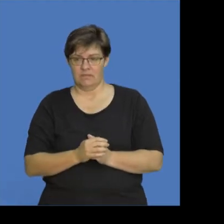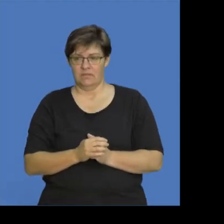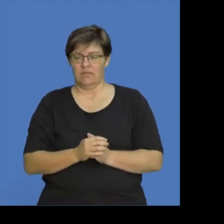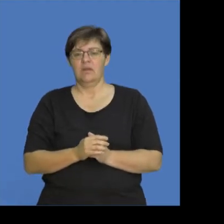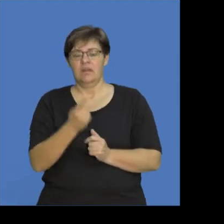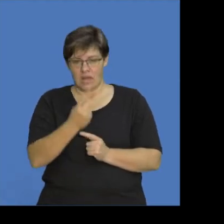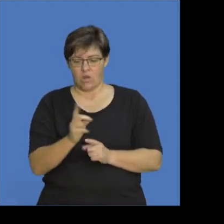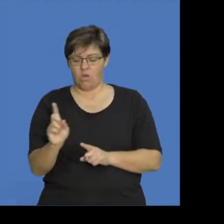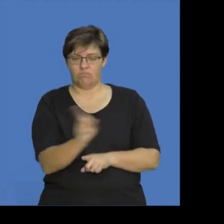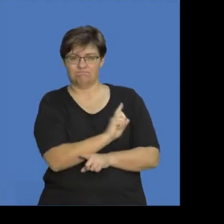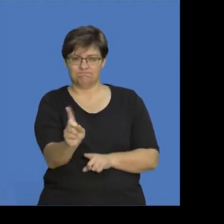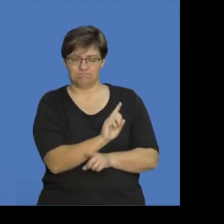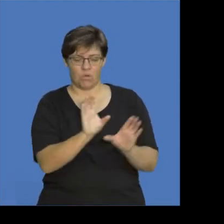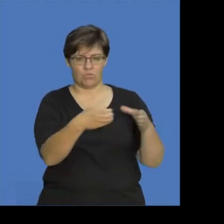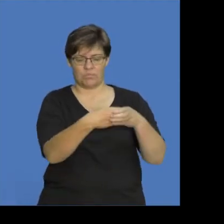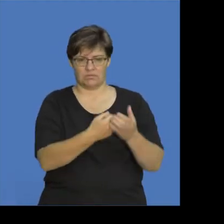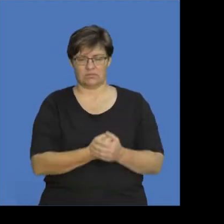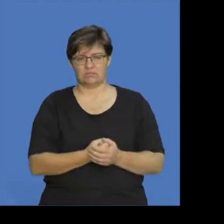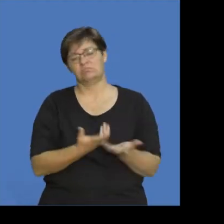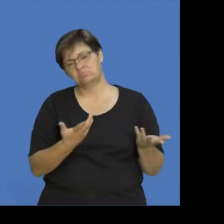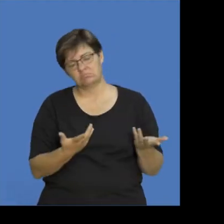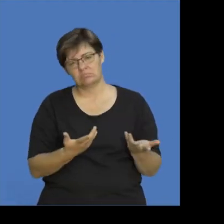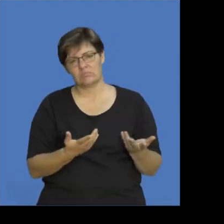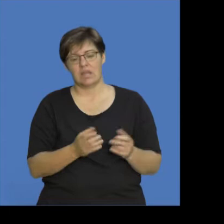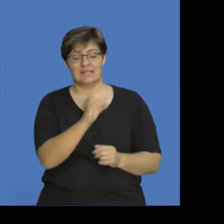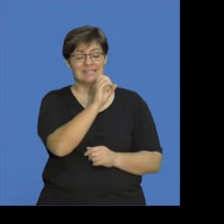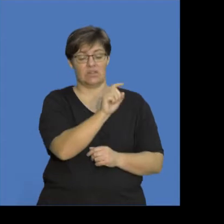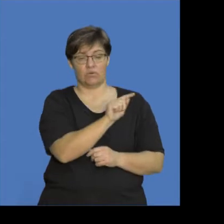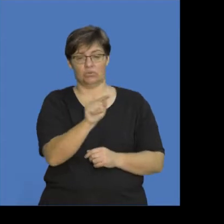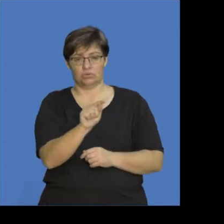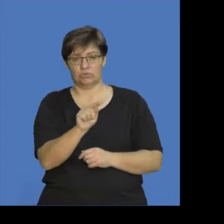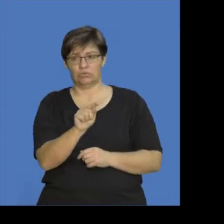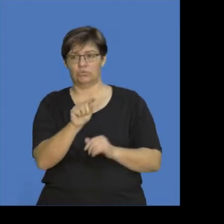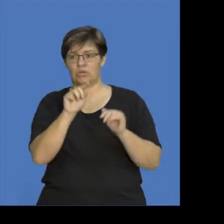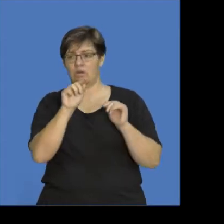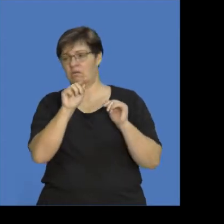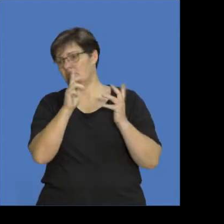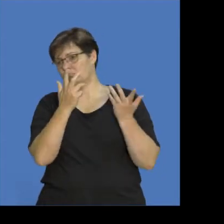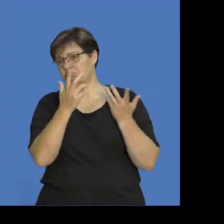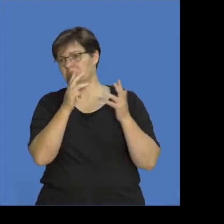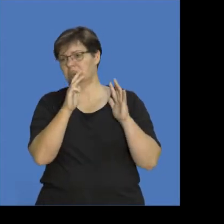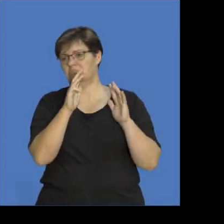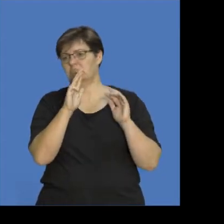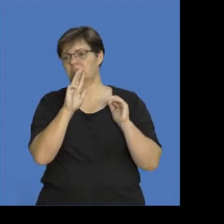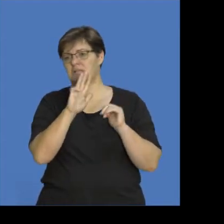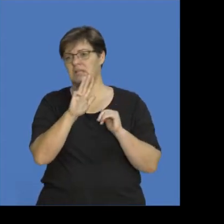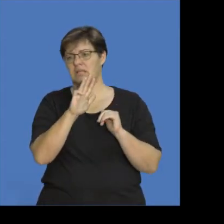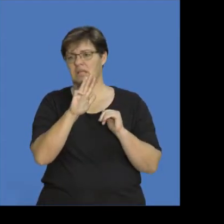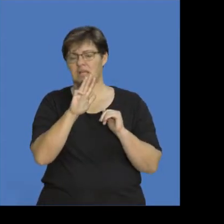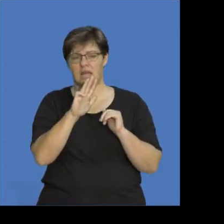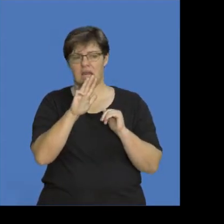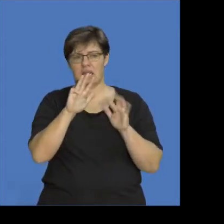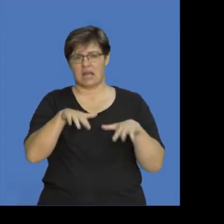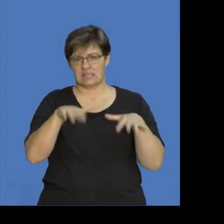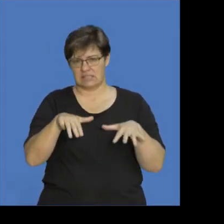Now we have to group our runs. Means how many runs between 0 and 19 runs from